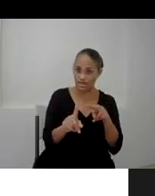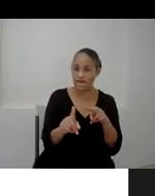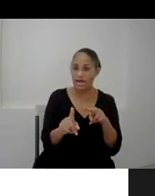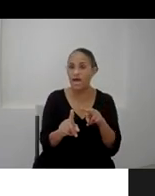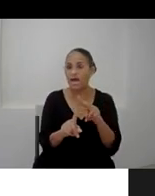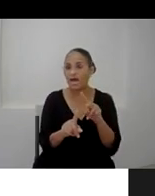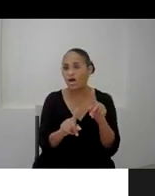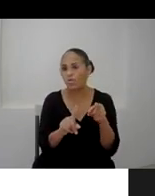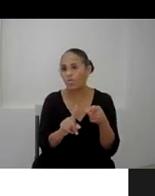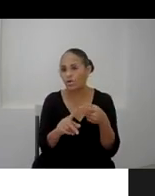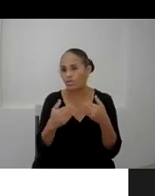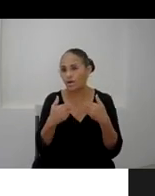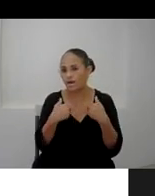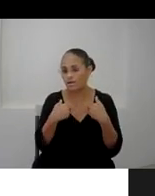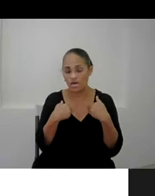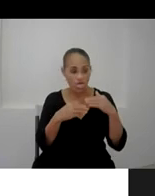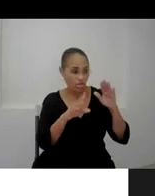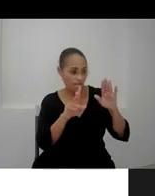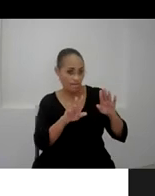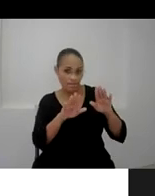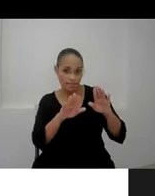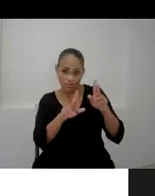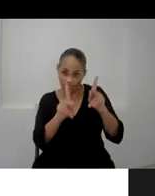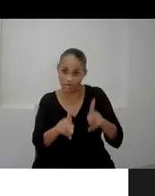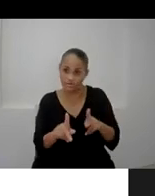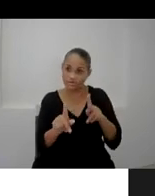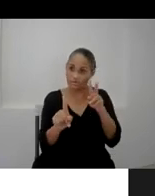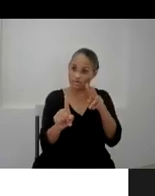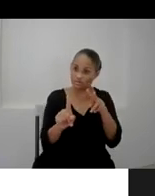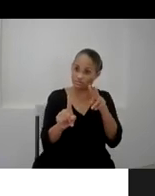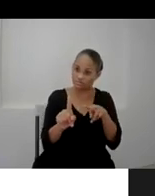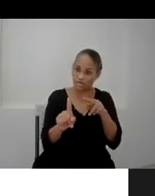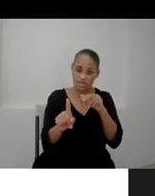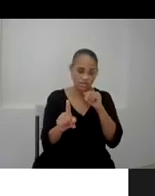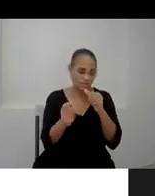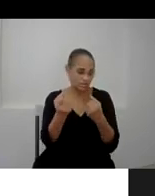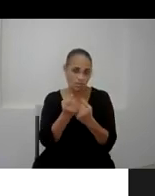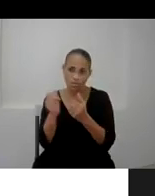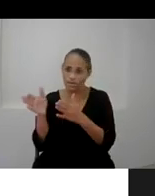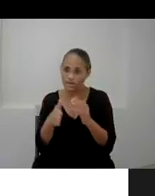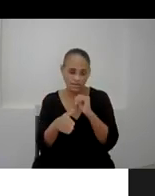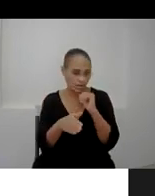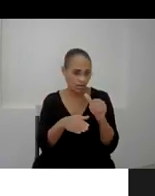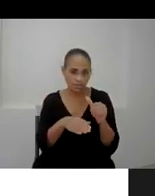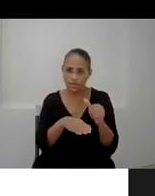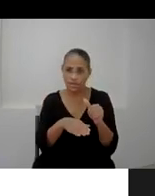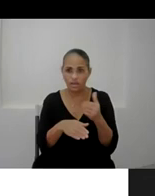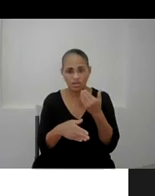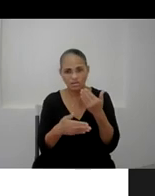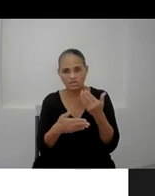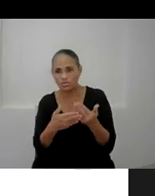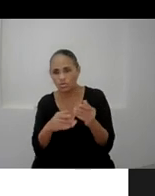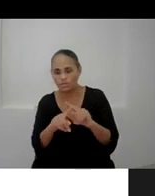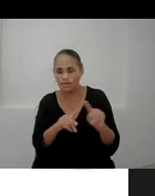the person's perspective, the behaviour support plan is not going to be effective. There's also other